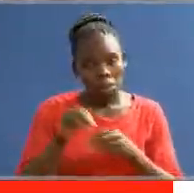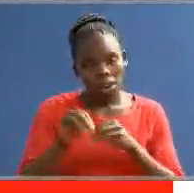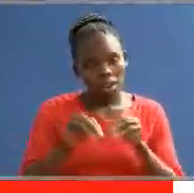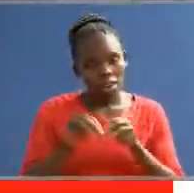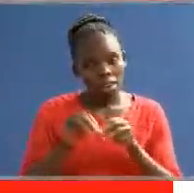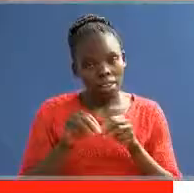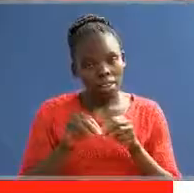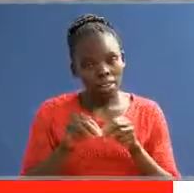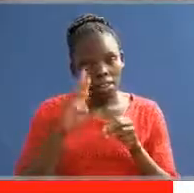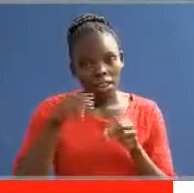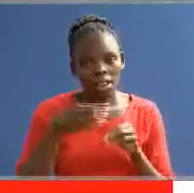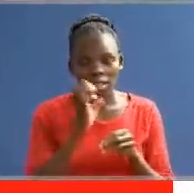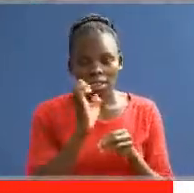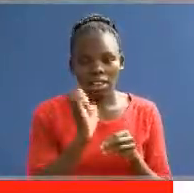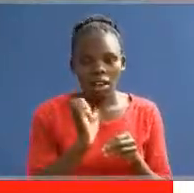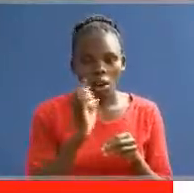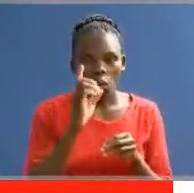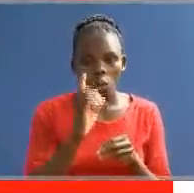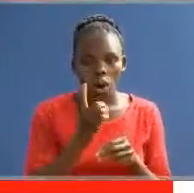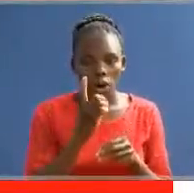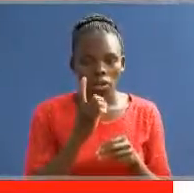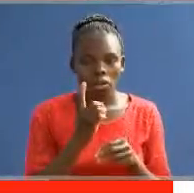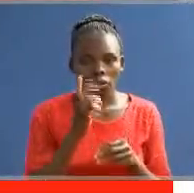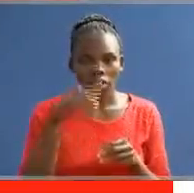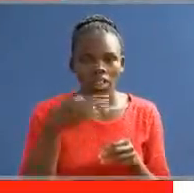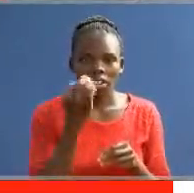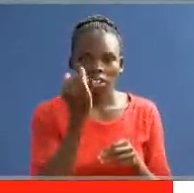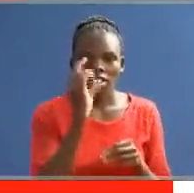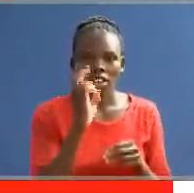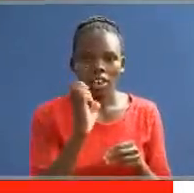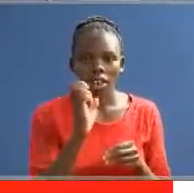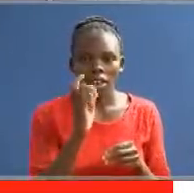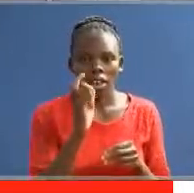cancer, that one of the cervix.